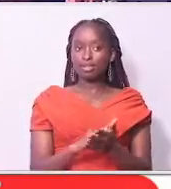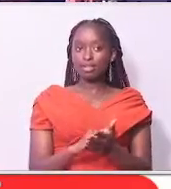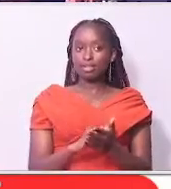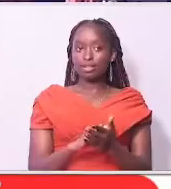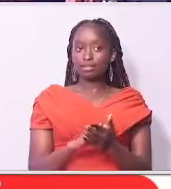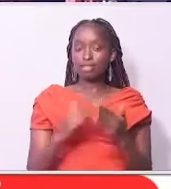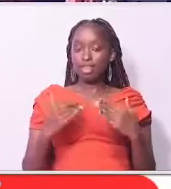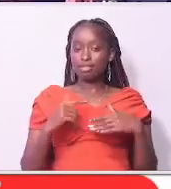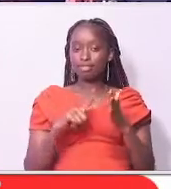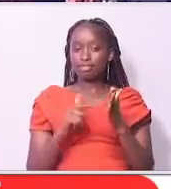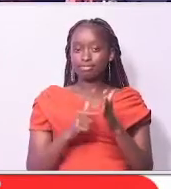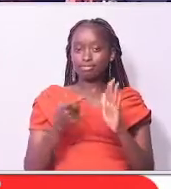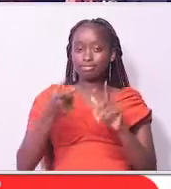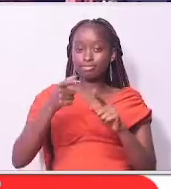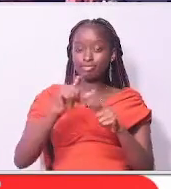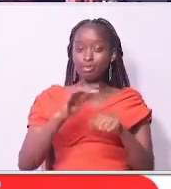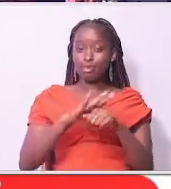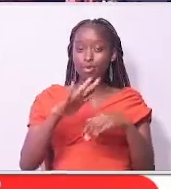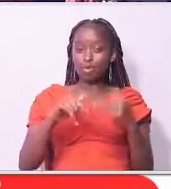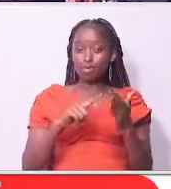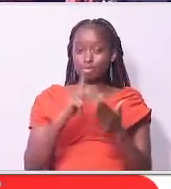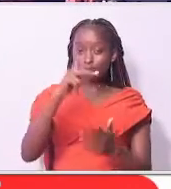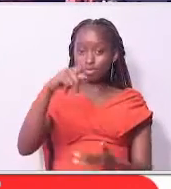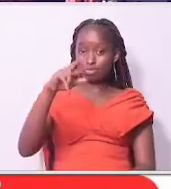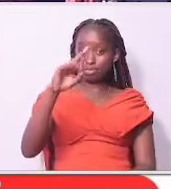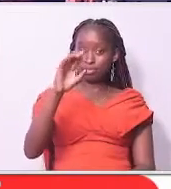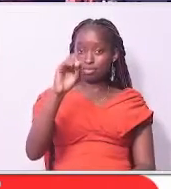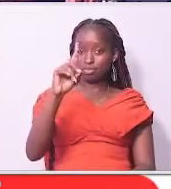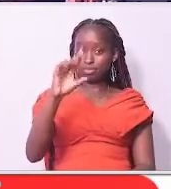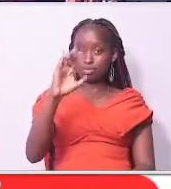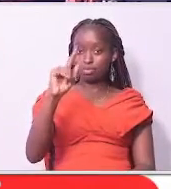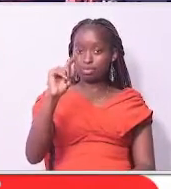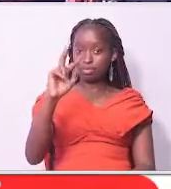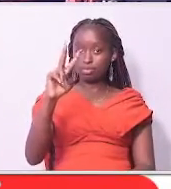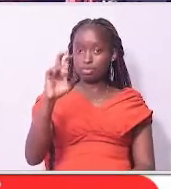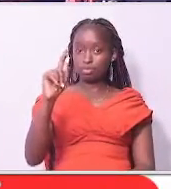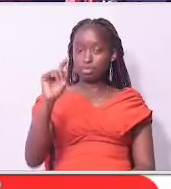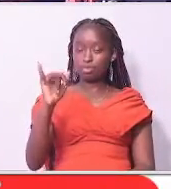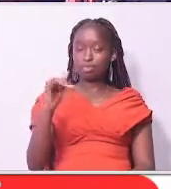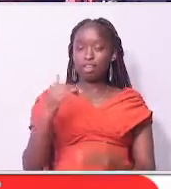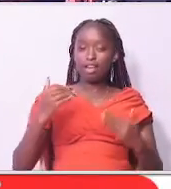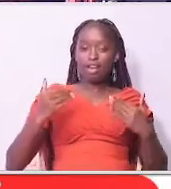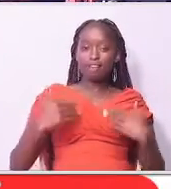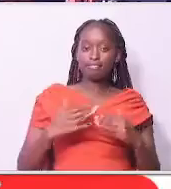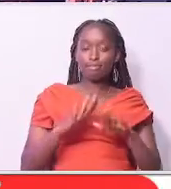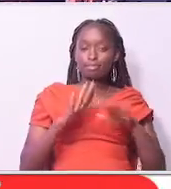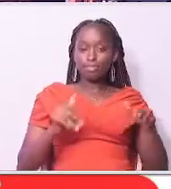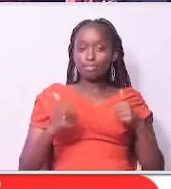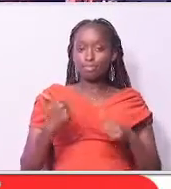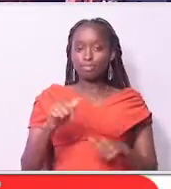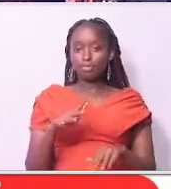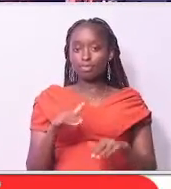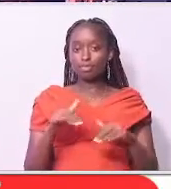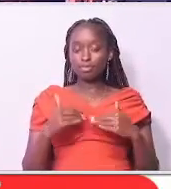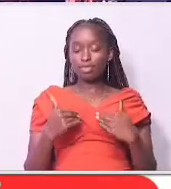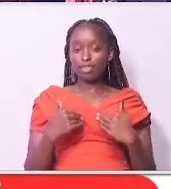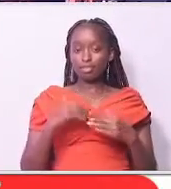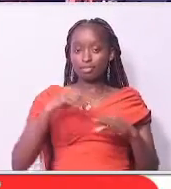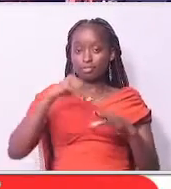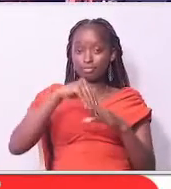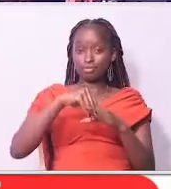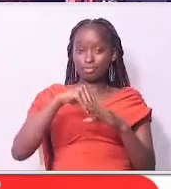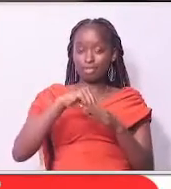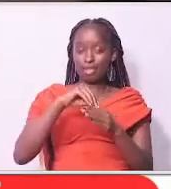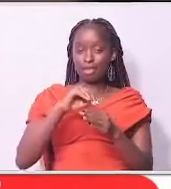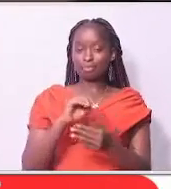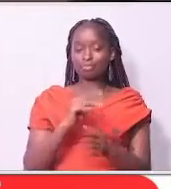despite an increase in volatility in the market indices, the market still aims to retain investor participation. Let's have a